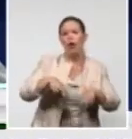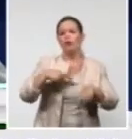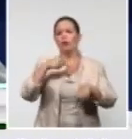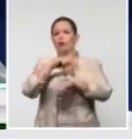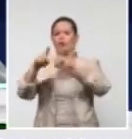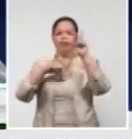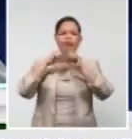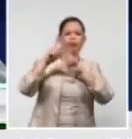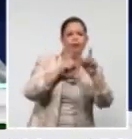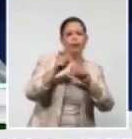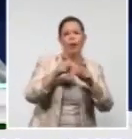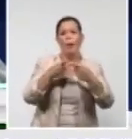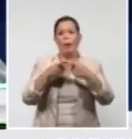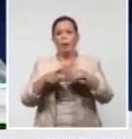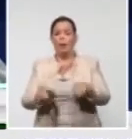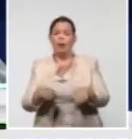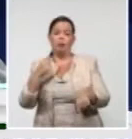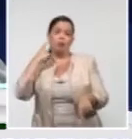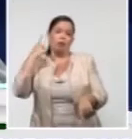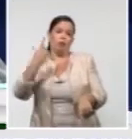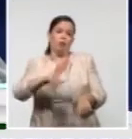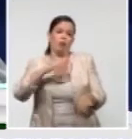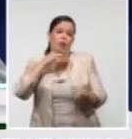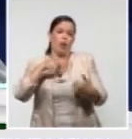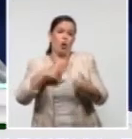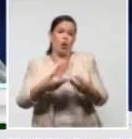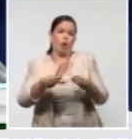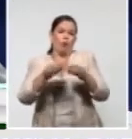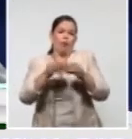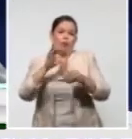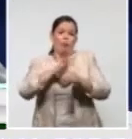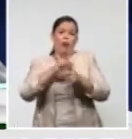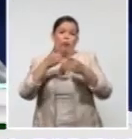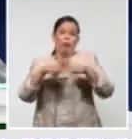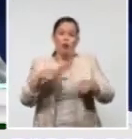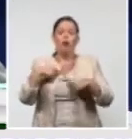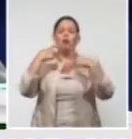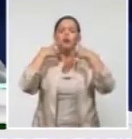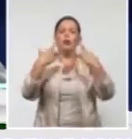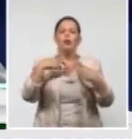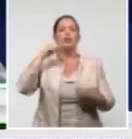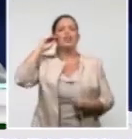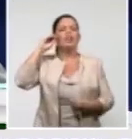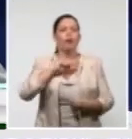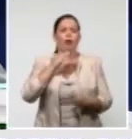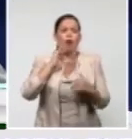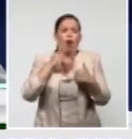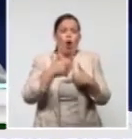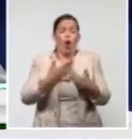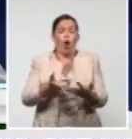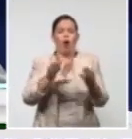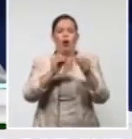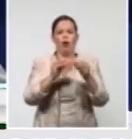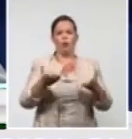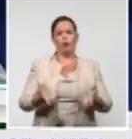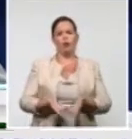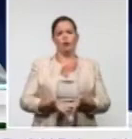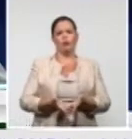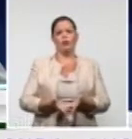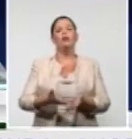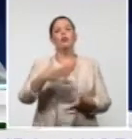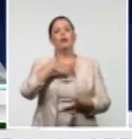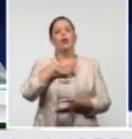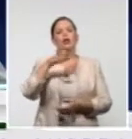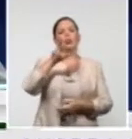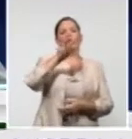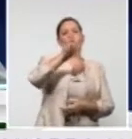of the virus. This brings the total number of cases where it has not been possible to determine the source of infection in